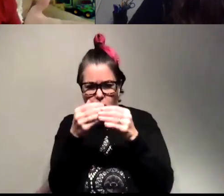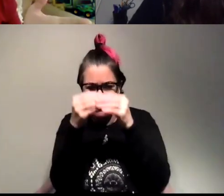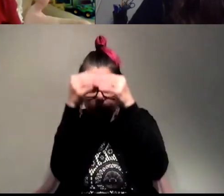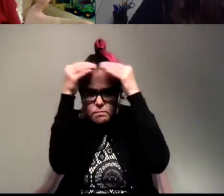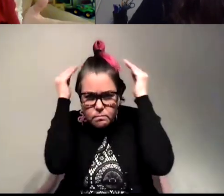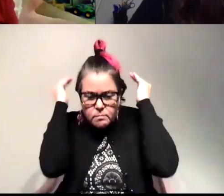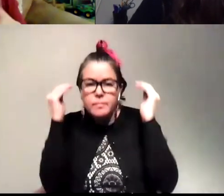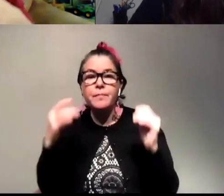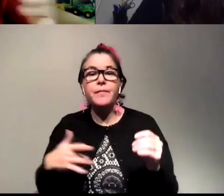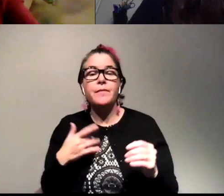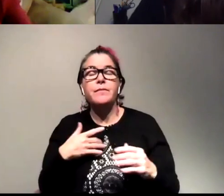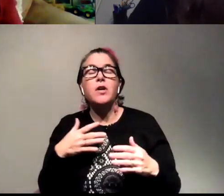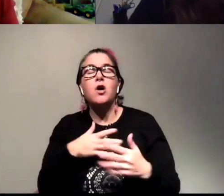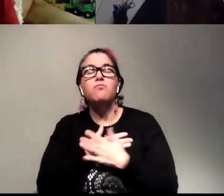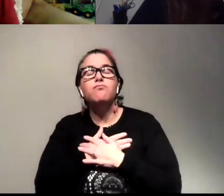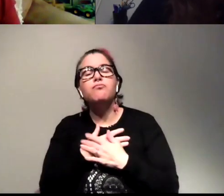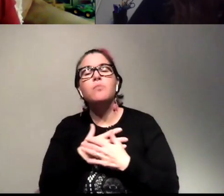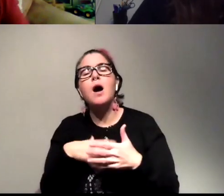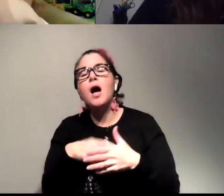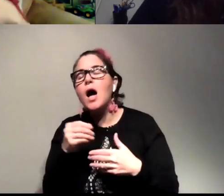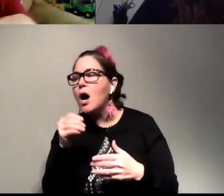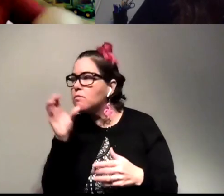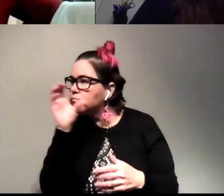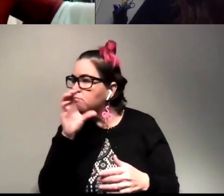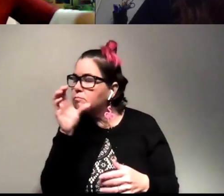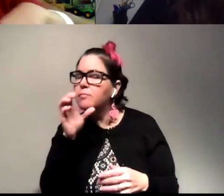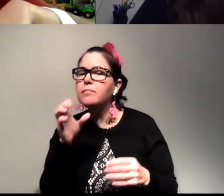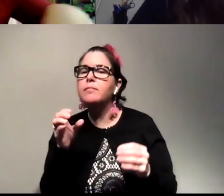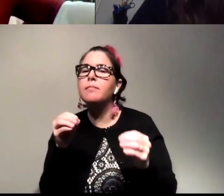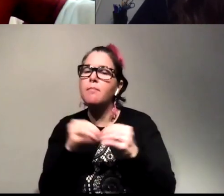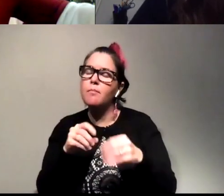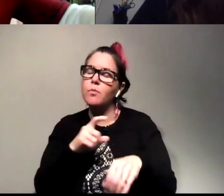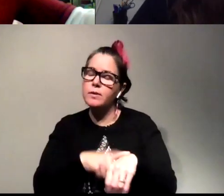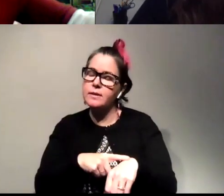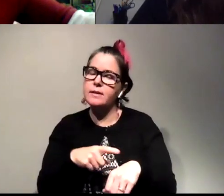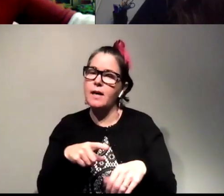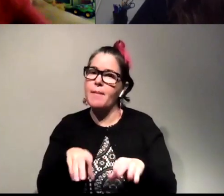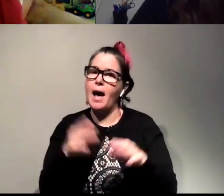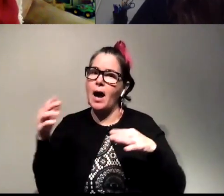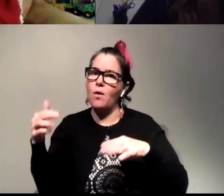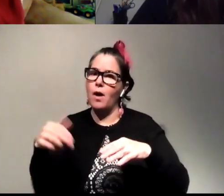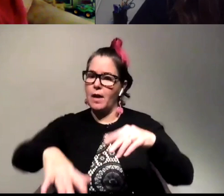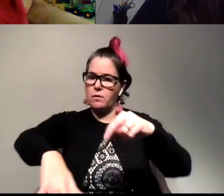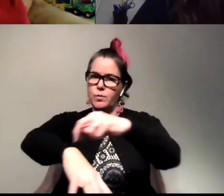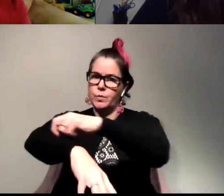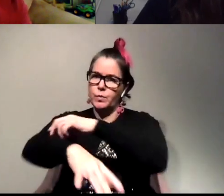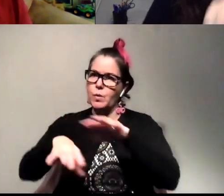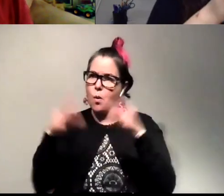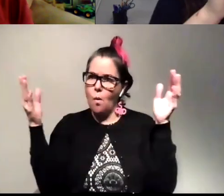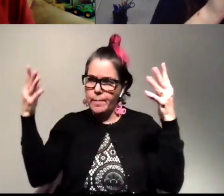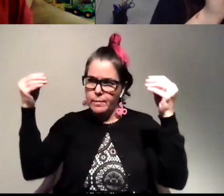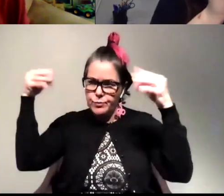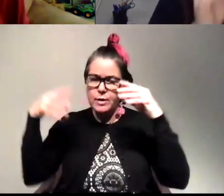they're feeling relaxed and like they want to go out and explore, they spend more time out in the open. And so we can